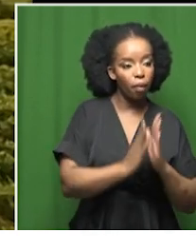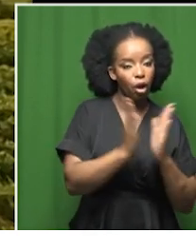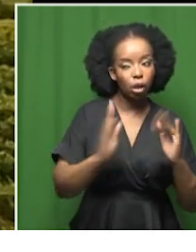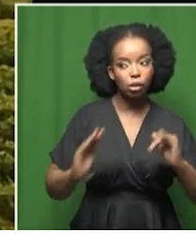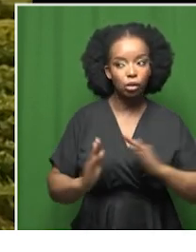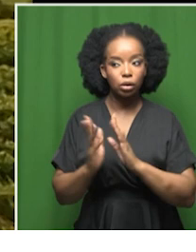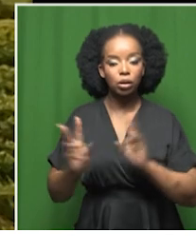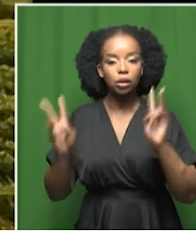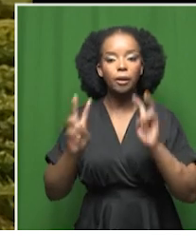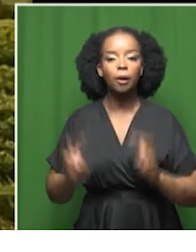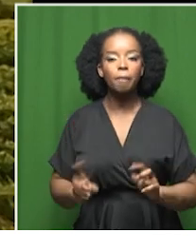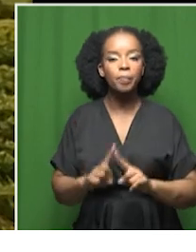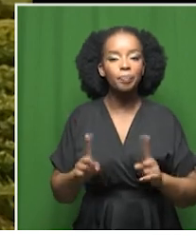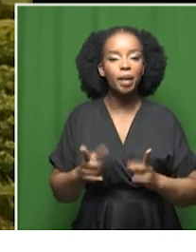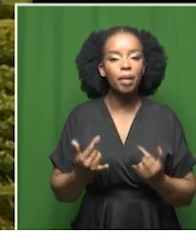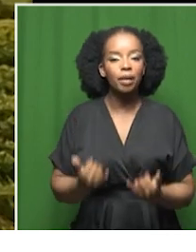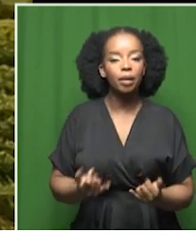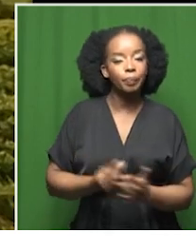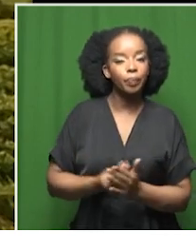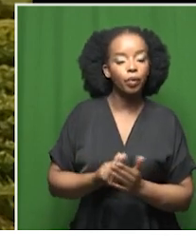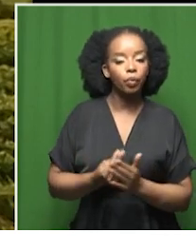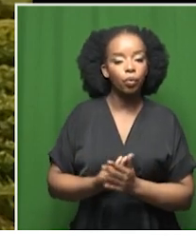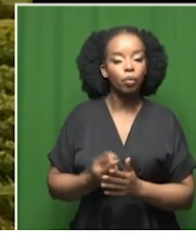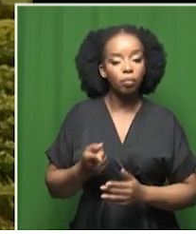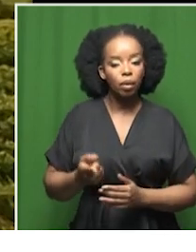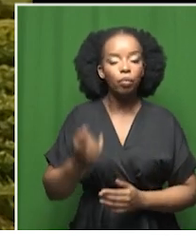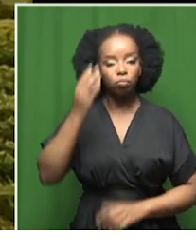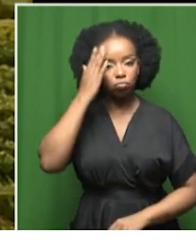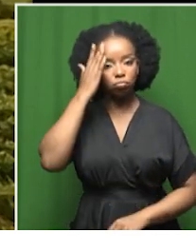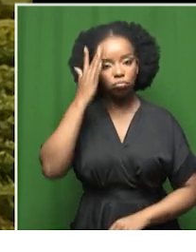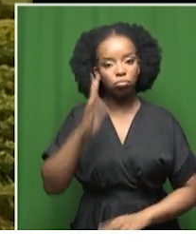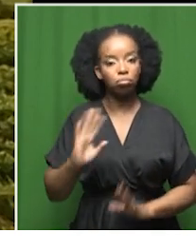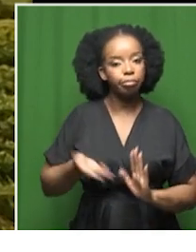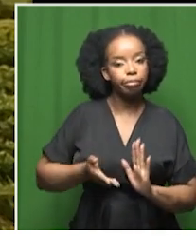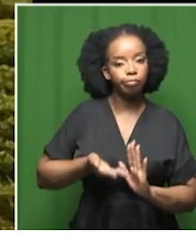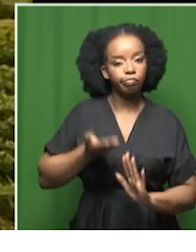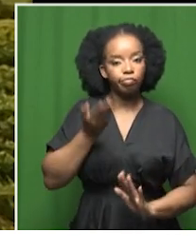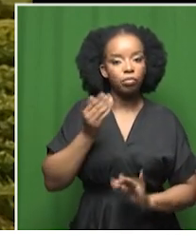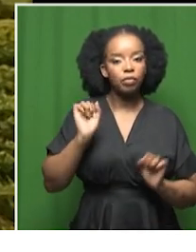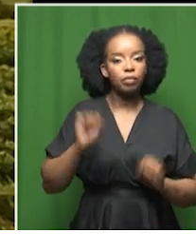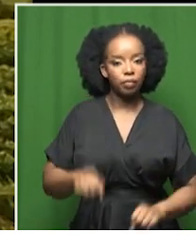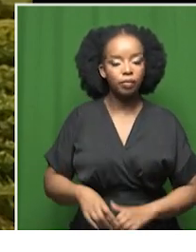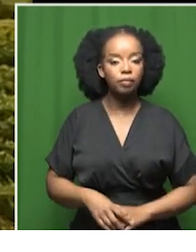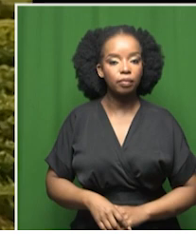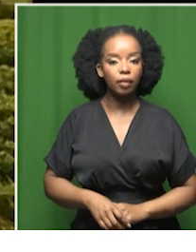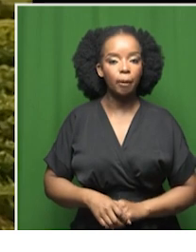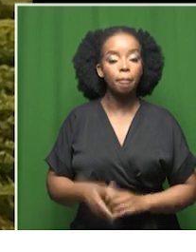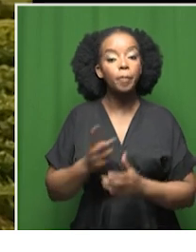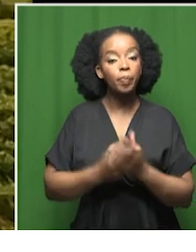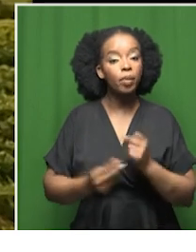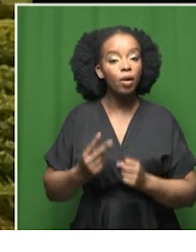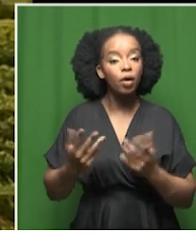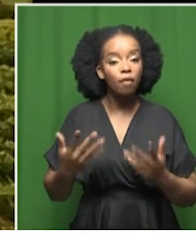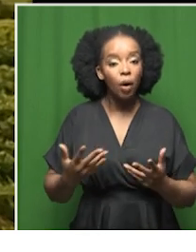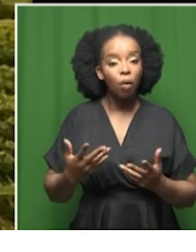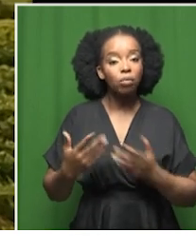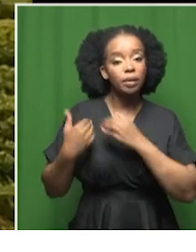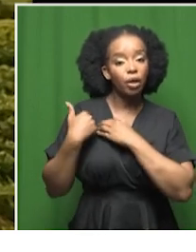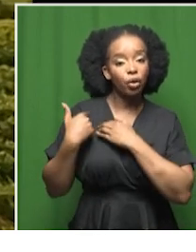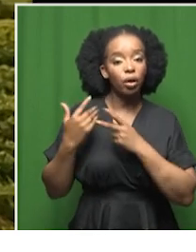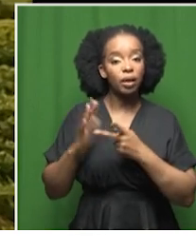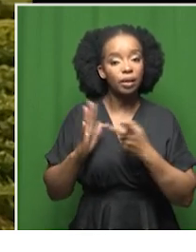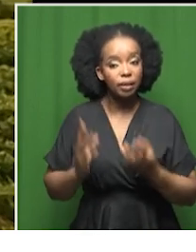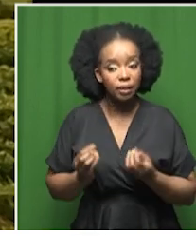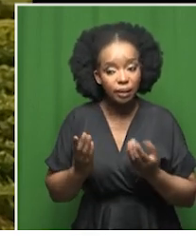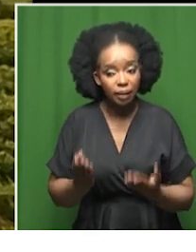than perhaps it is in the rest of the economy in that regard, or the tariffs would be higher. Ultimately, though, you know, both for security of supply as well as long-term balancing